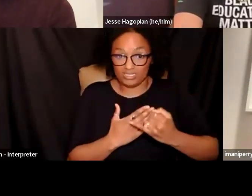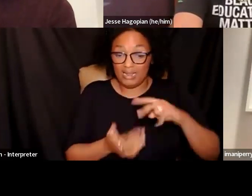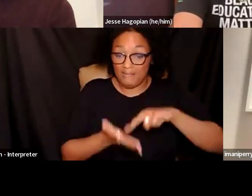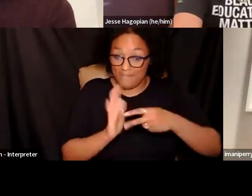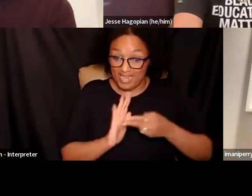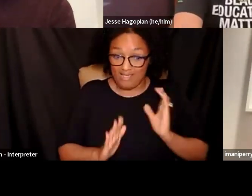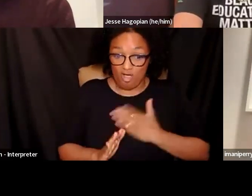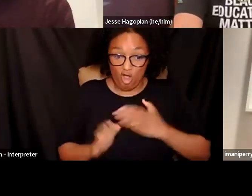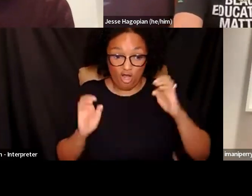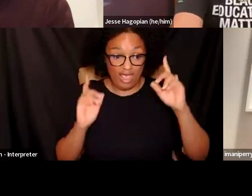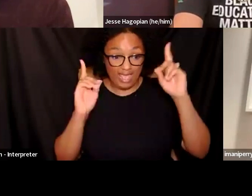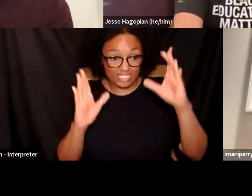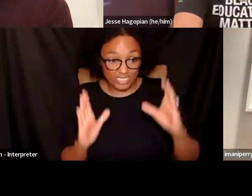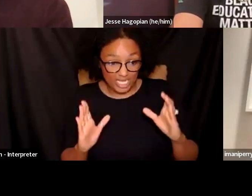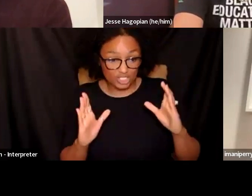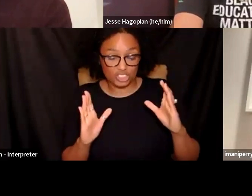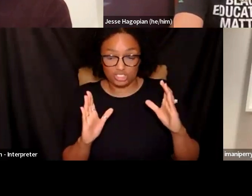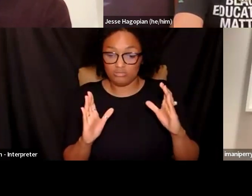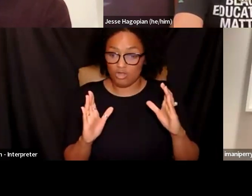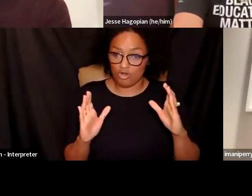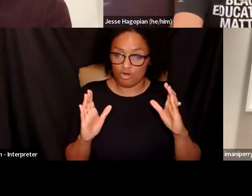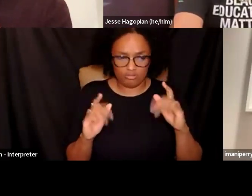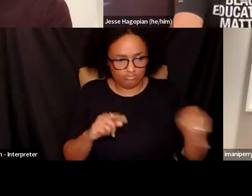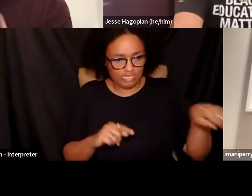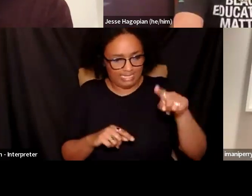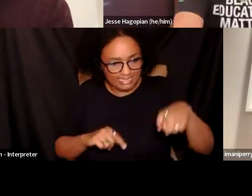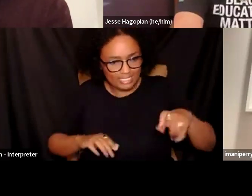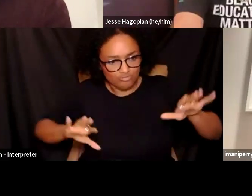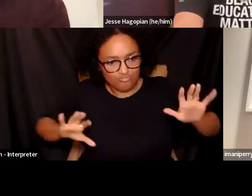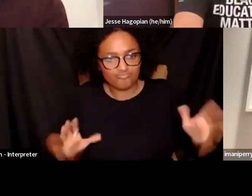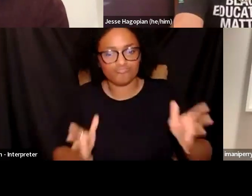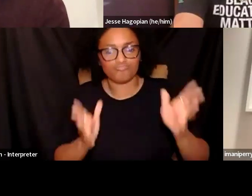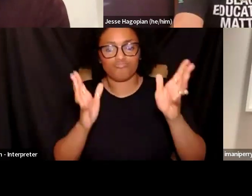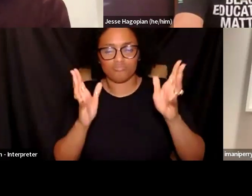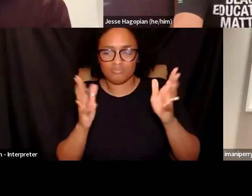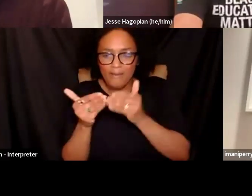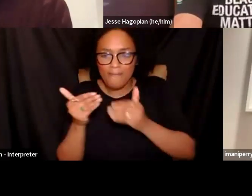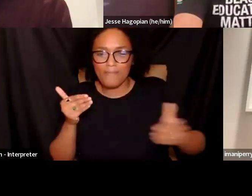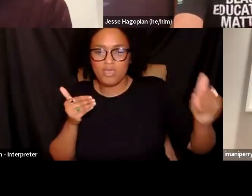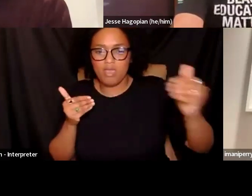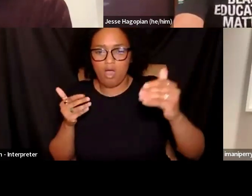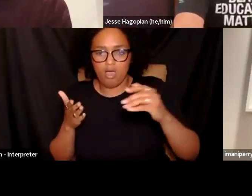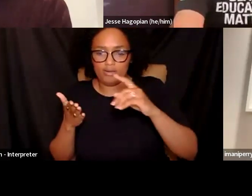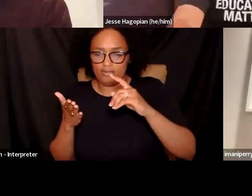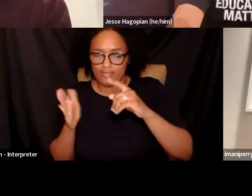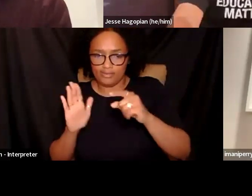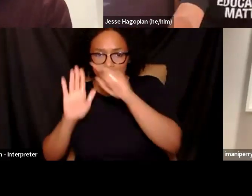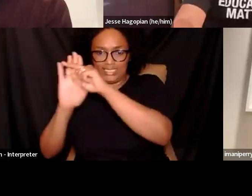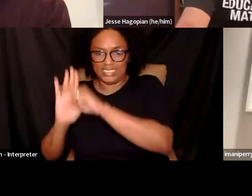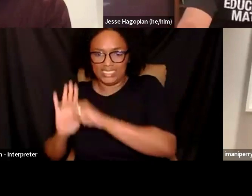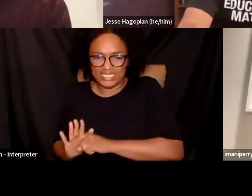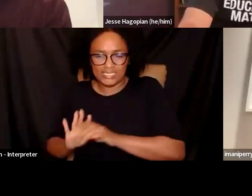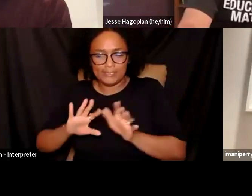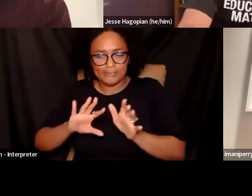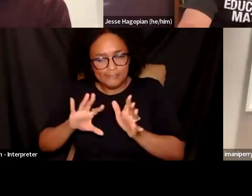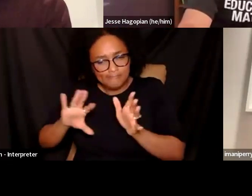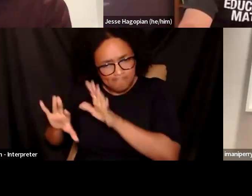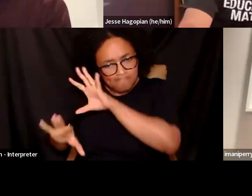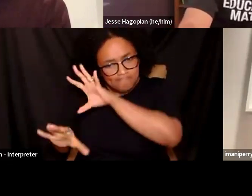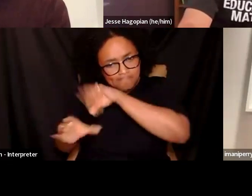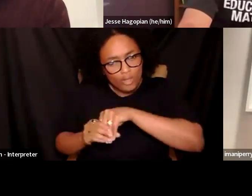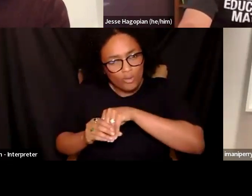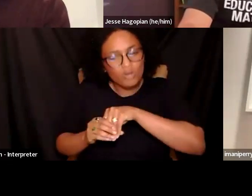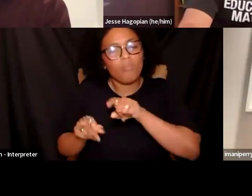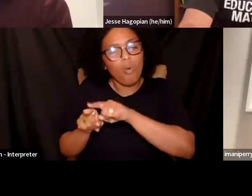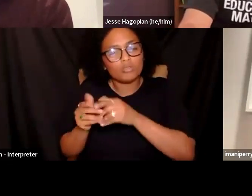what we're negating, but it has to be something that we're also positing, that we're asserting, and a set of kind of principles and values that we're